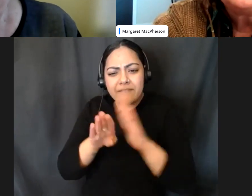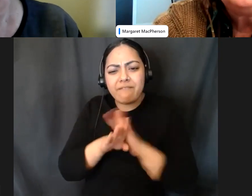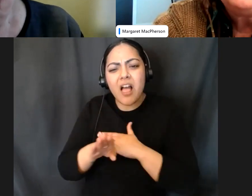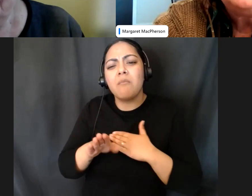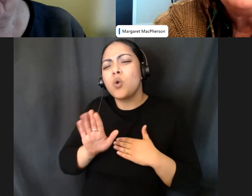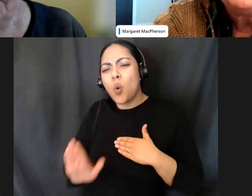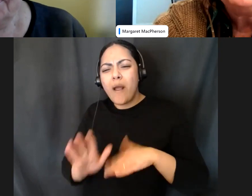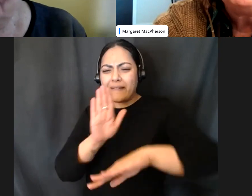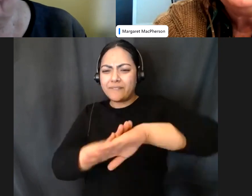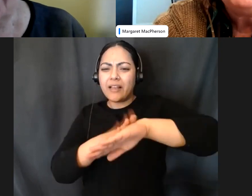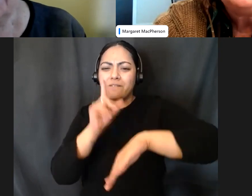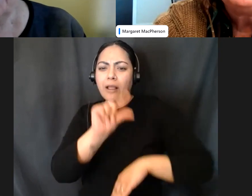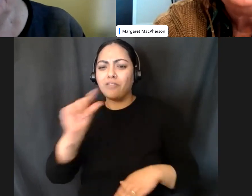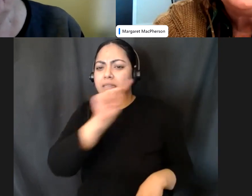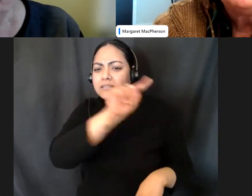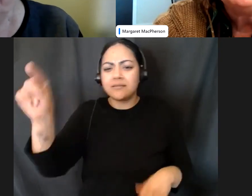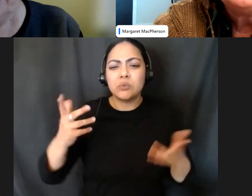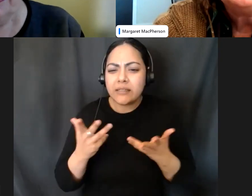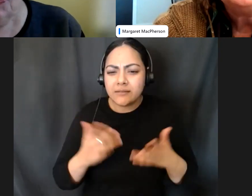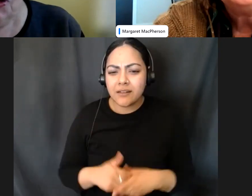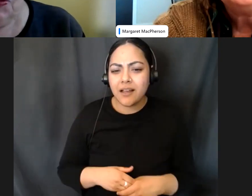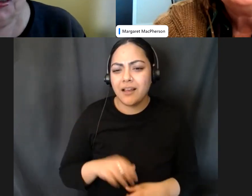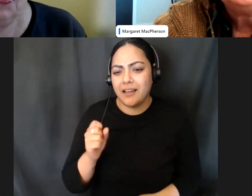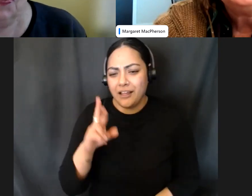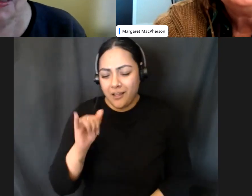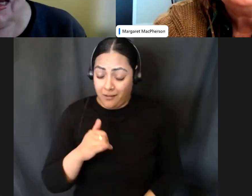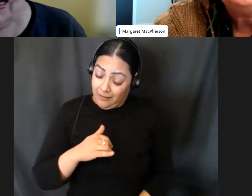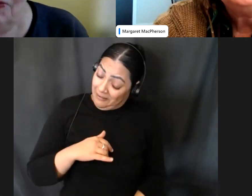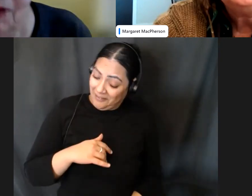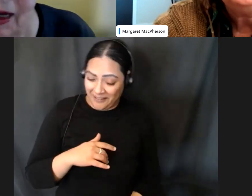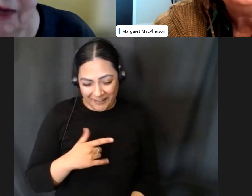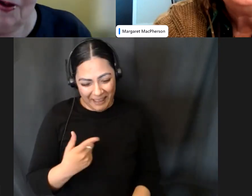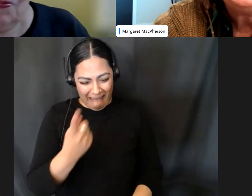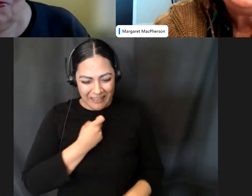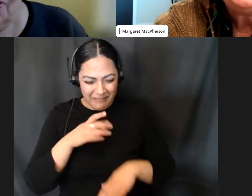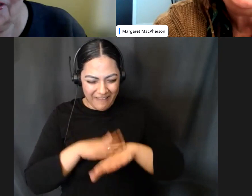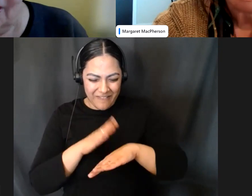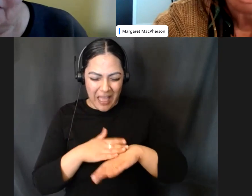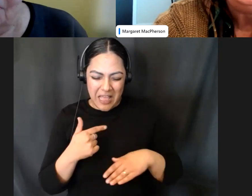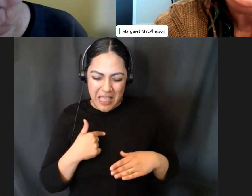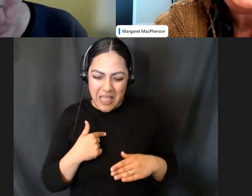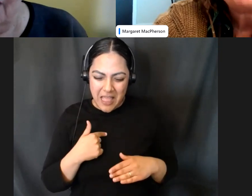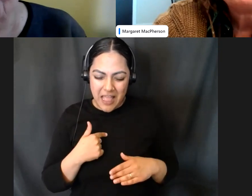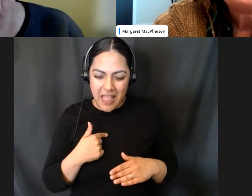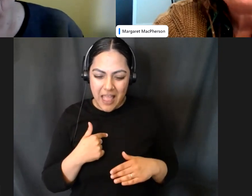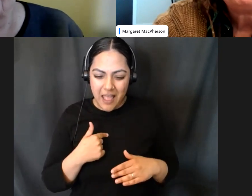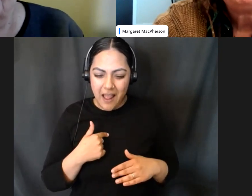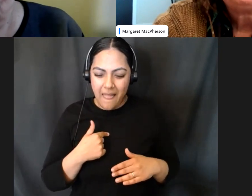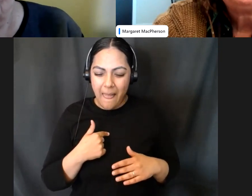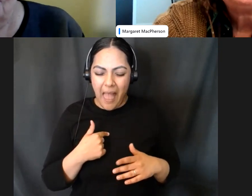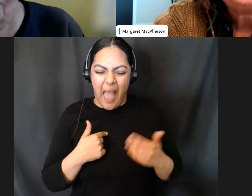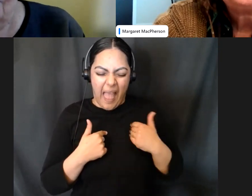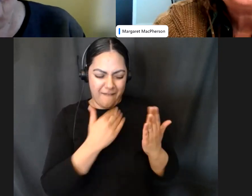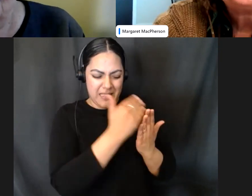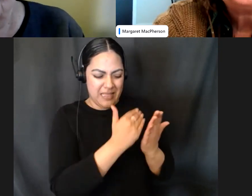follow the success you've had, what advice would you give? I don't very often give advice. I have a couple of things I'd like to bring in after this. I mean, but